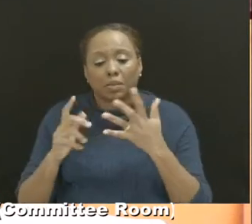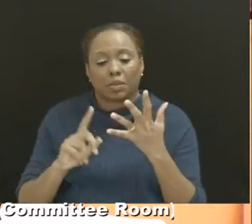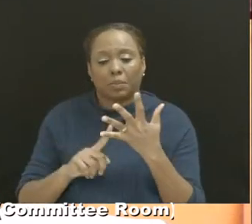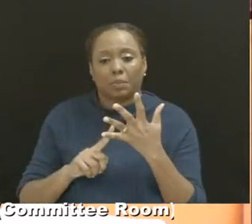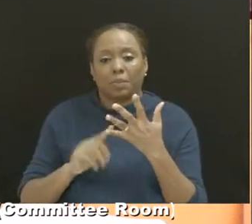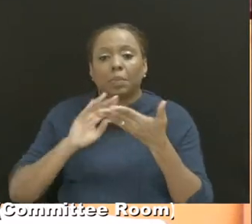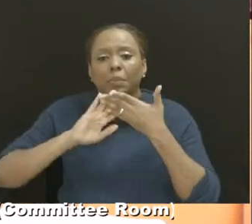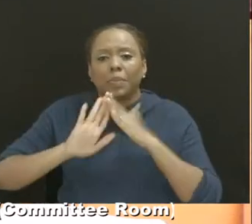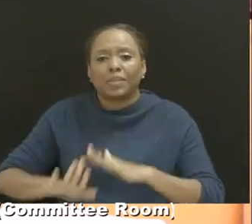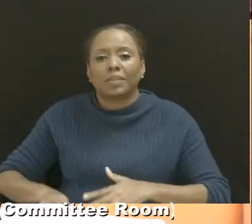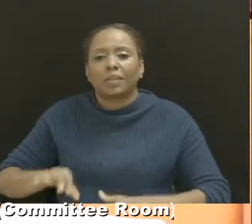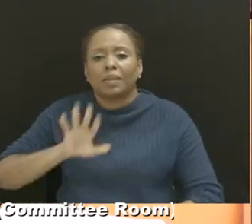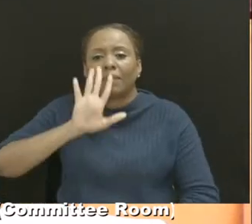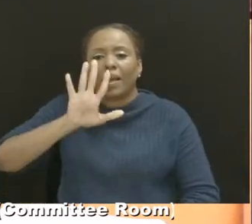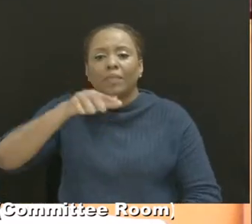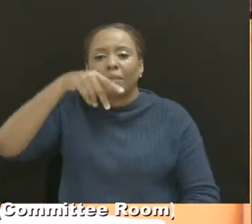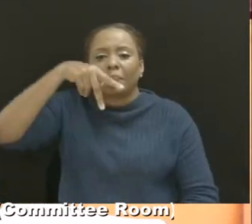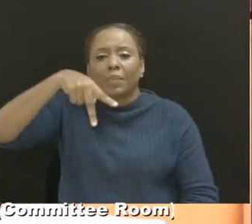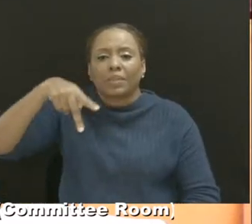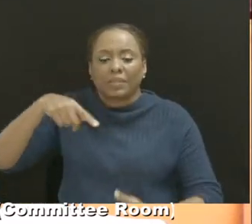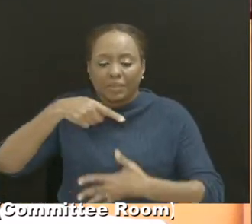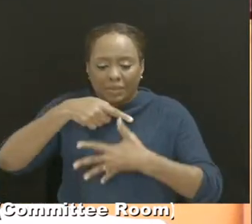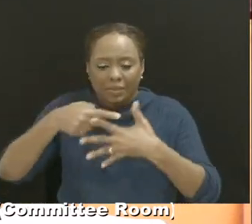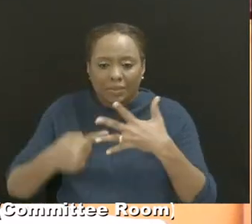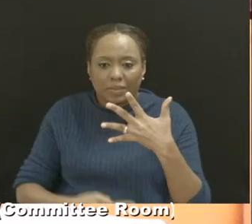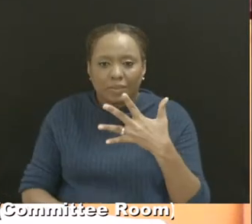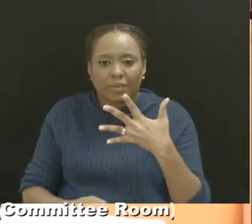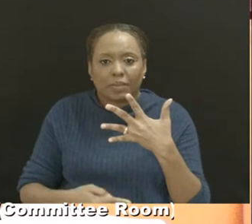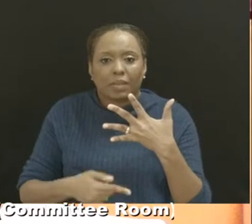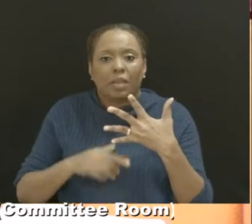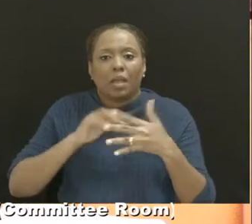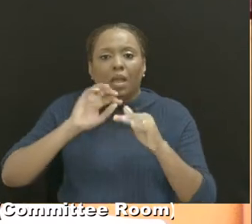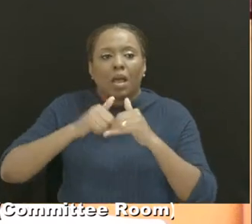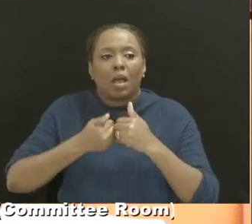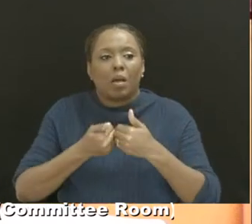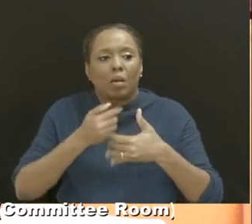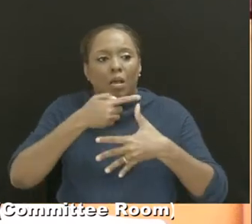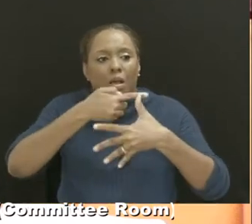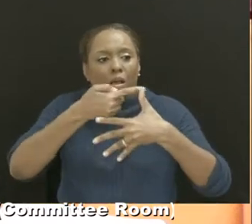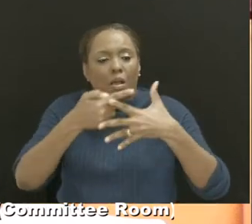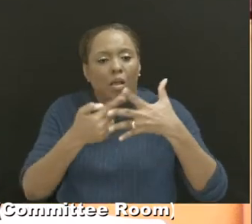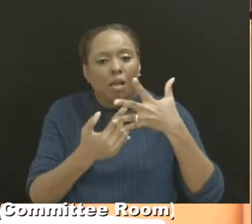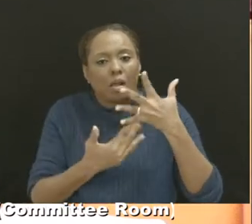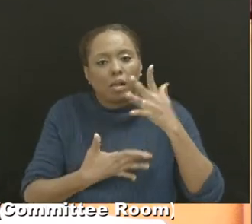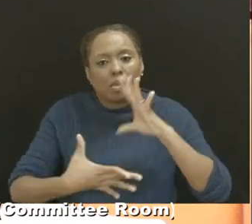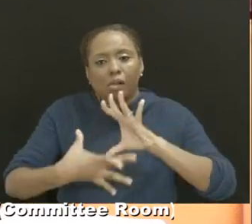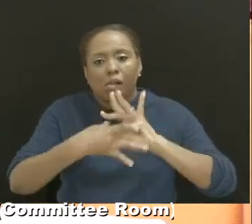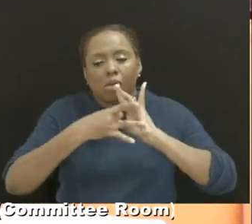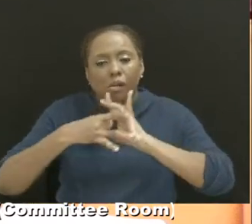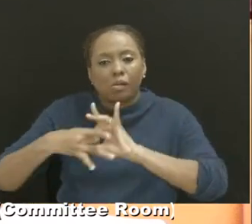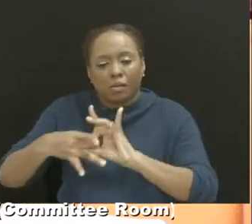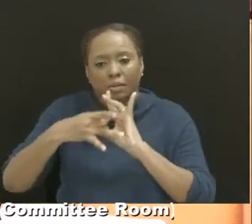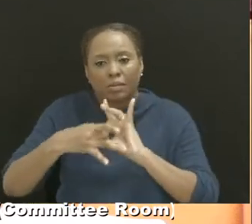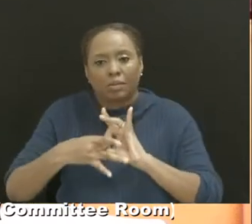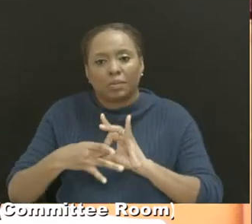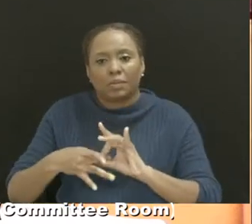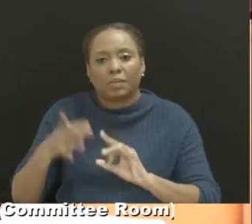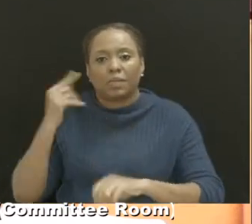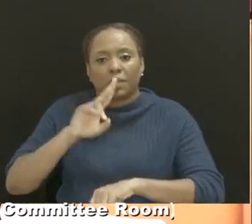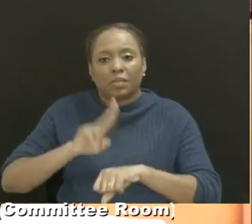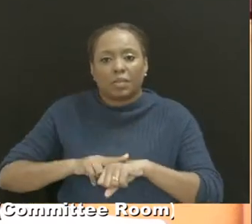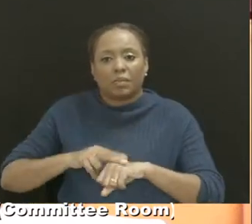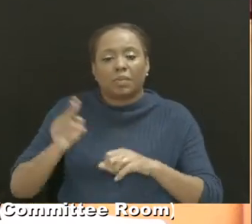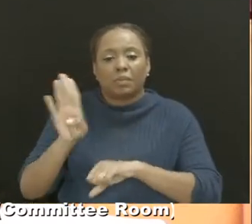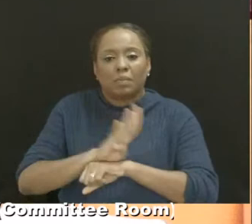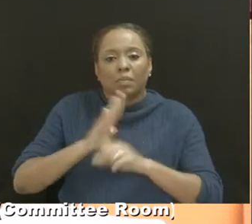how all these tenets are interfused to augment the cause of ordinary Barbadians. We have the Clean and